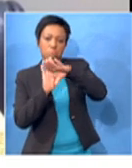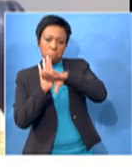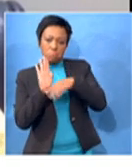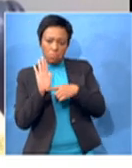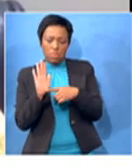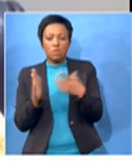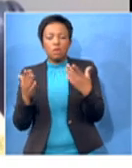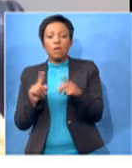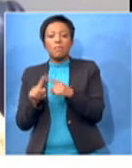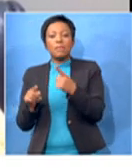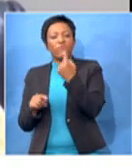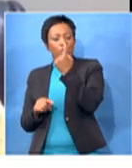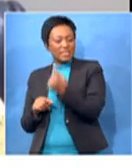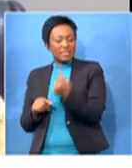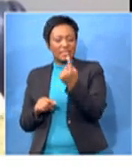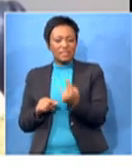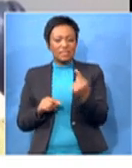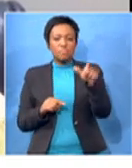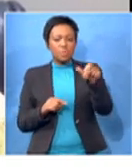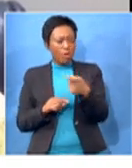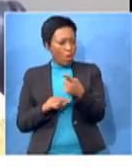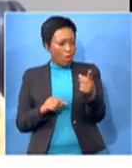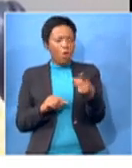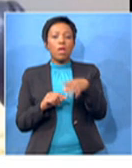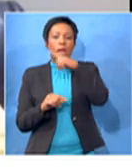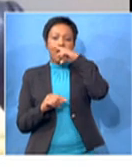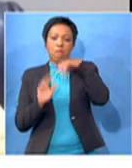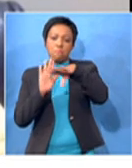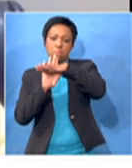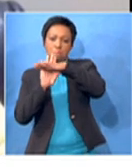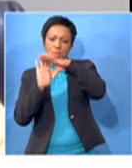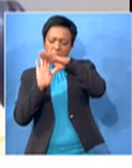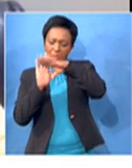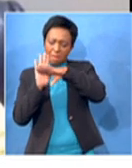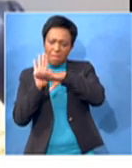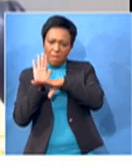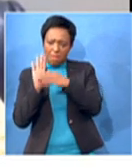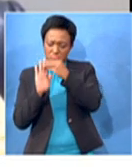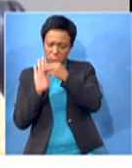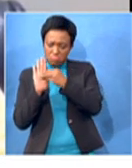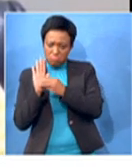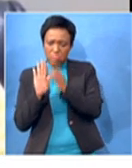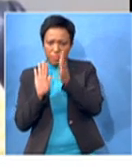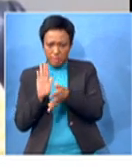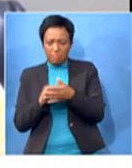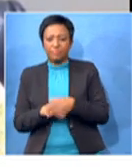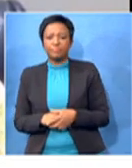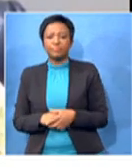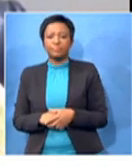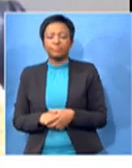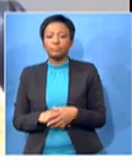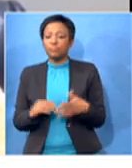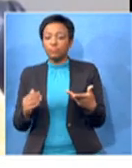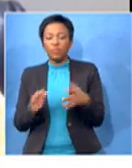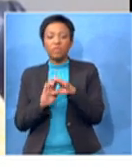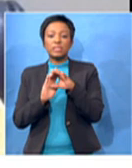single sex offender who's going to be in that register. So what it means is that if you take